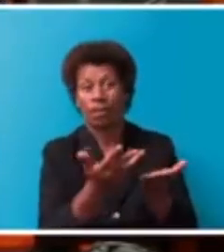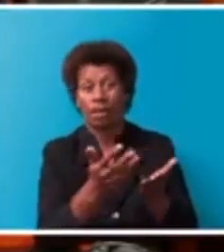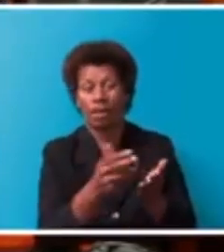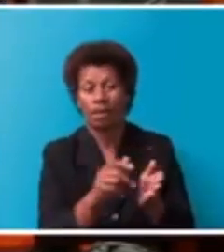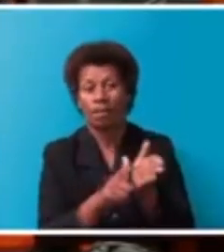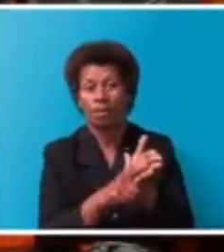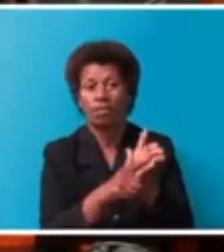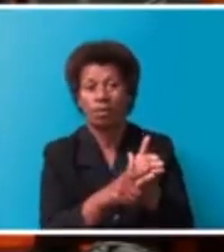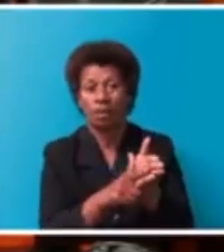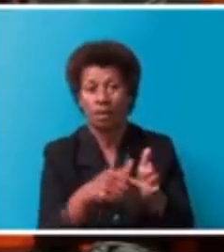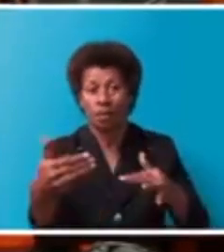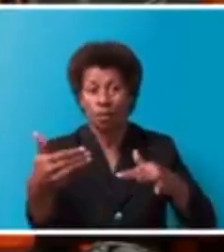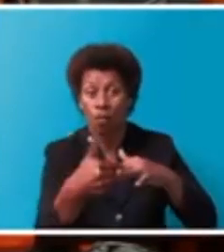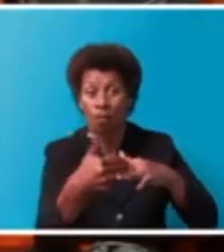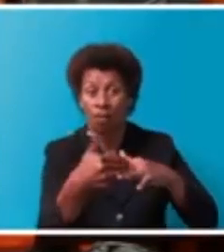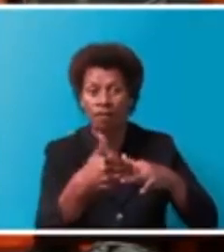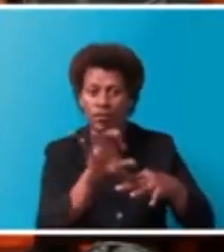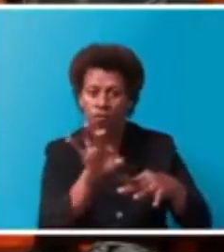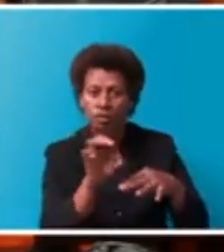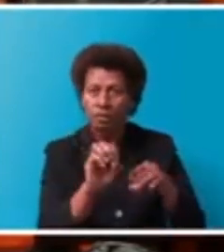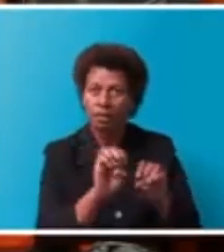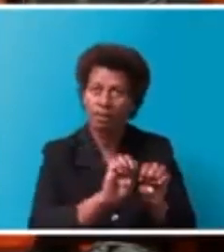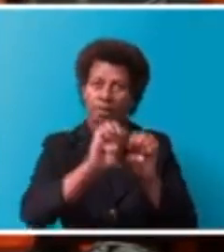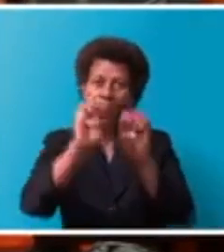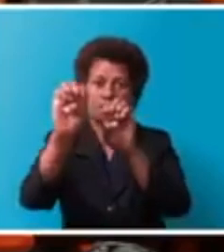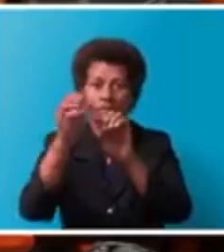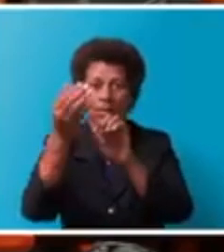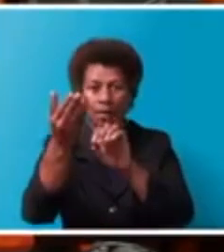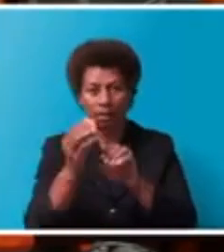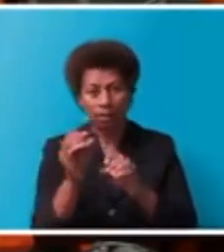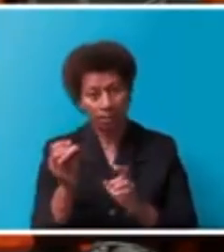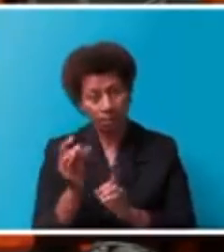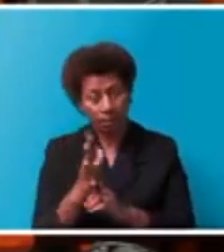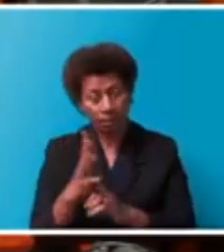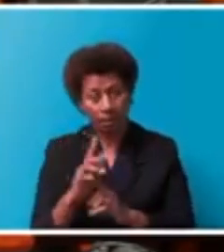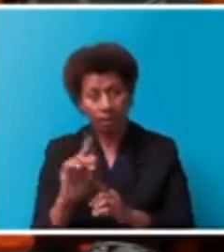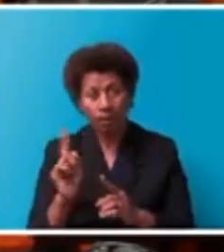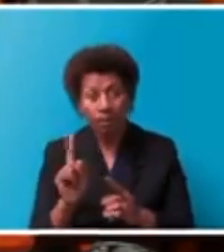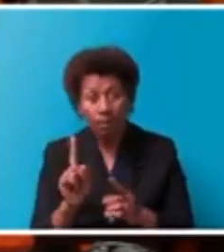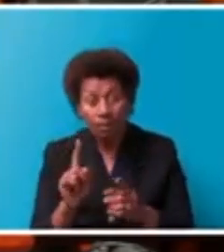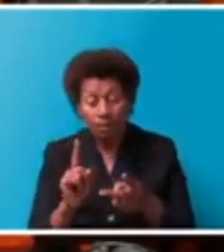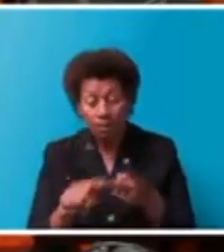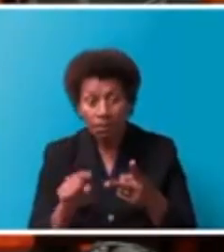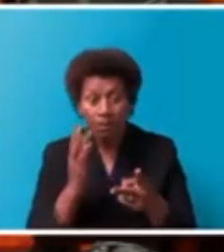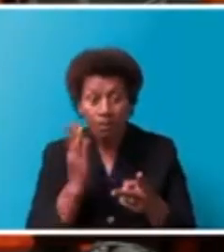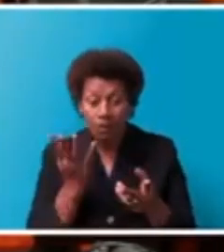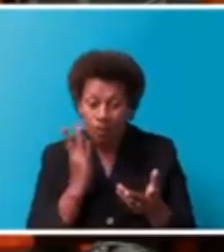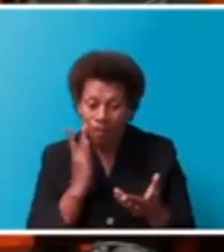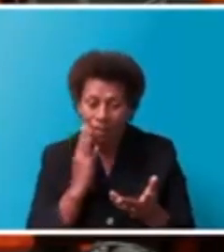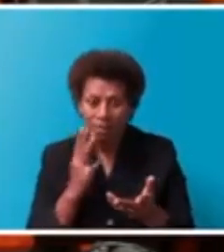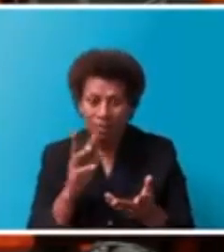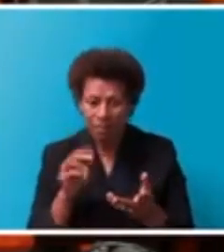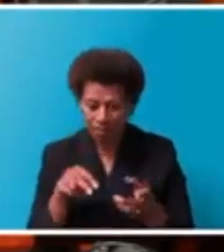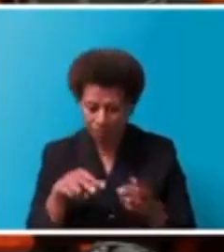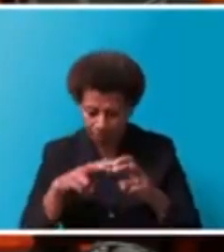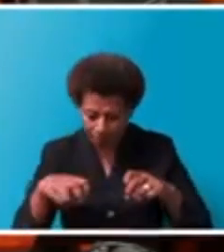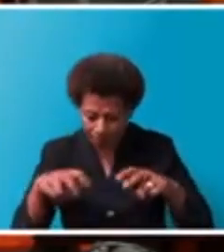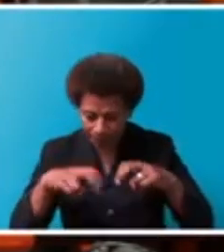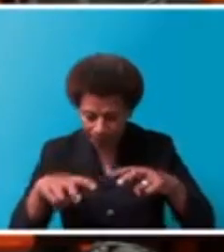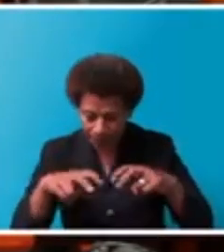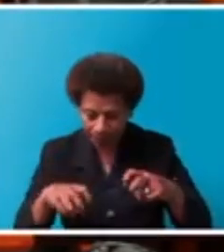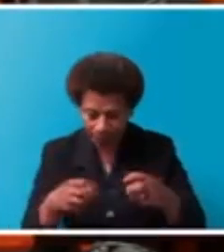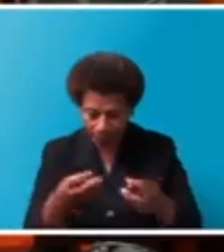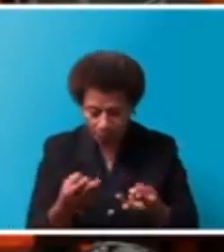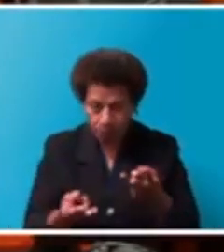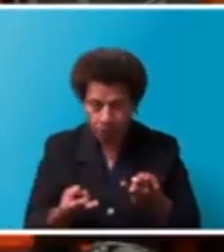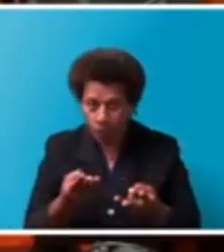before export. The important point, Mr. Speaker, is the point where the minerals is inspected, weighed,